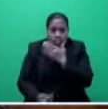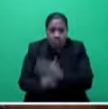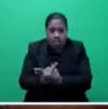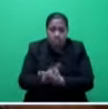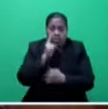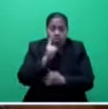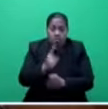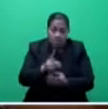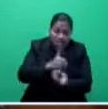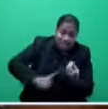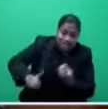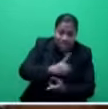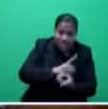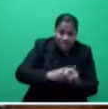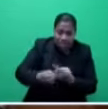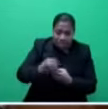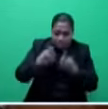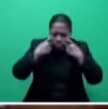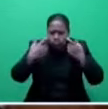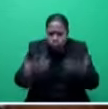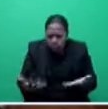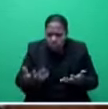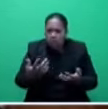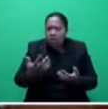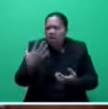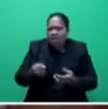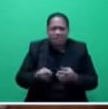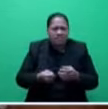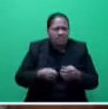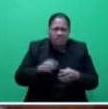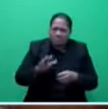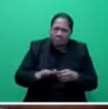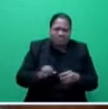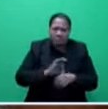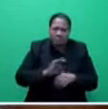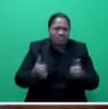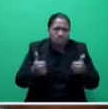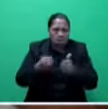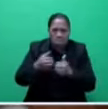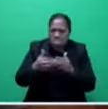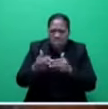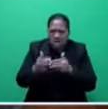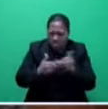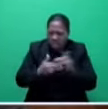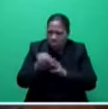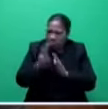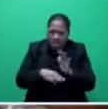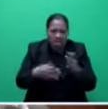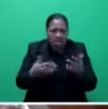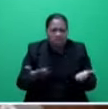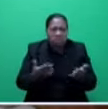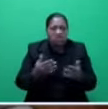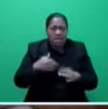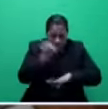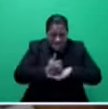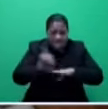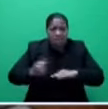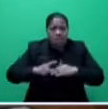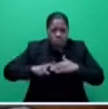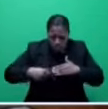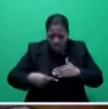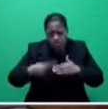poor management and poor construction. In the best interest of our people, the government has been building and continues to build back